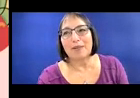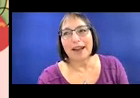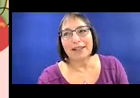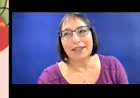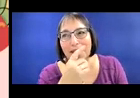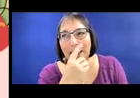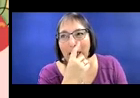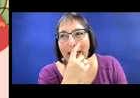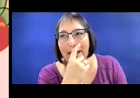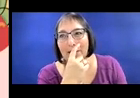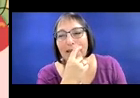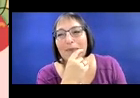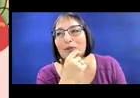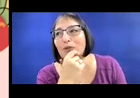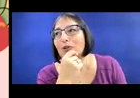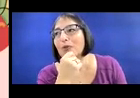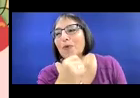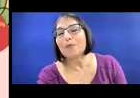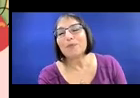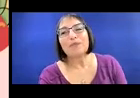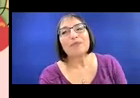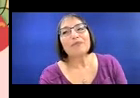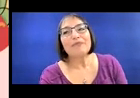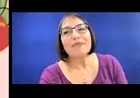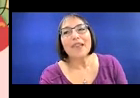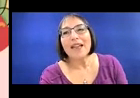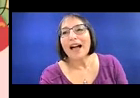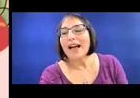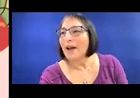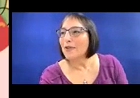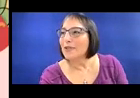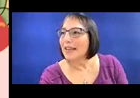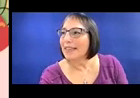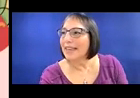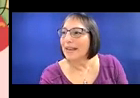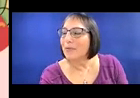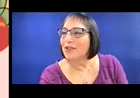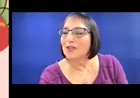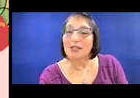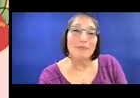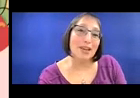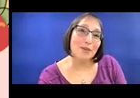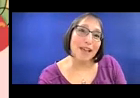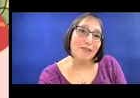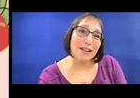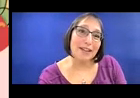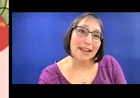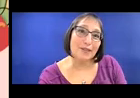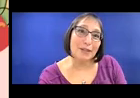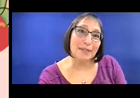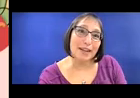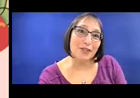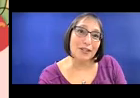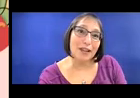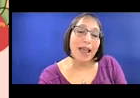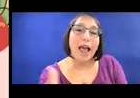be interactive. And to be able to understand that it wasn't just me who was having technical